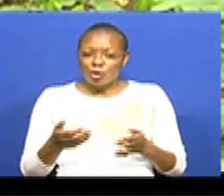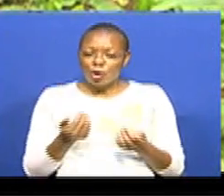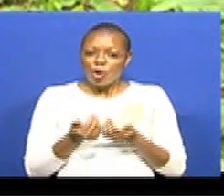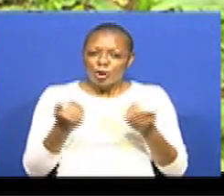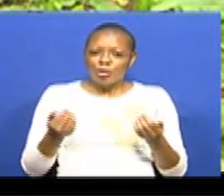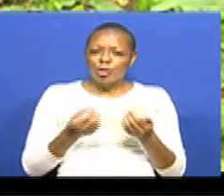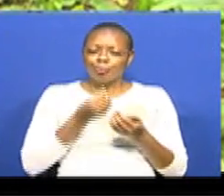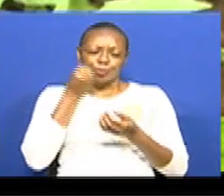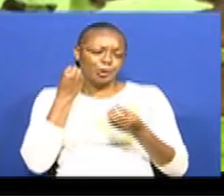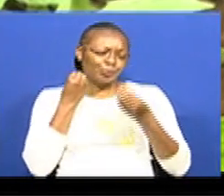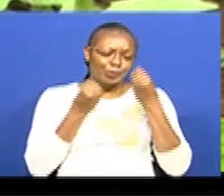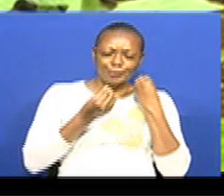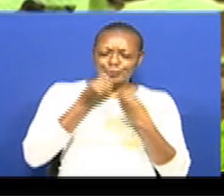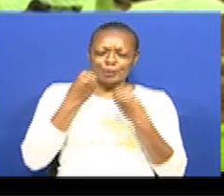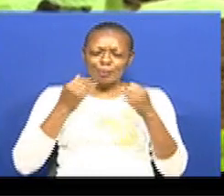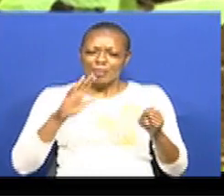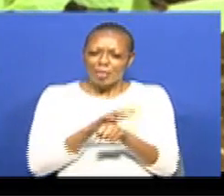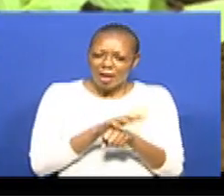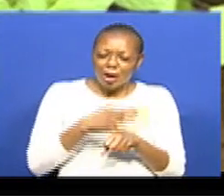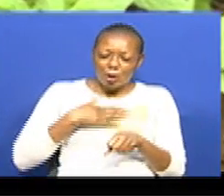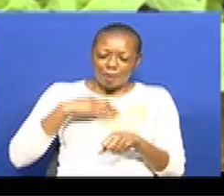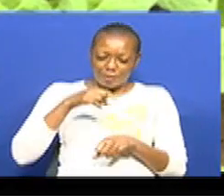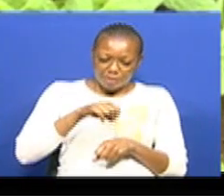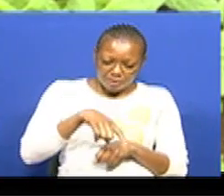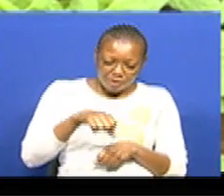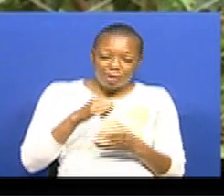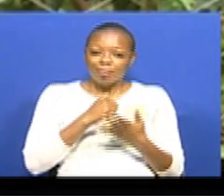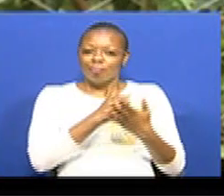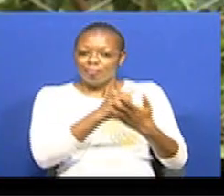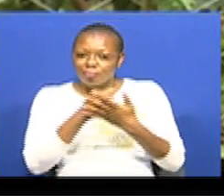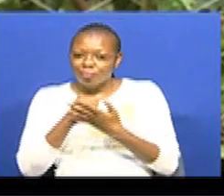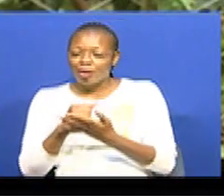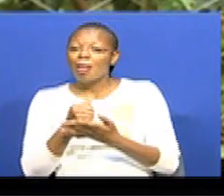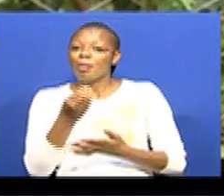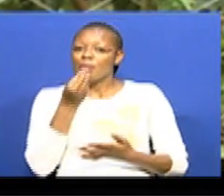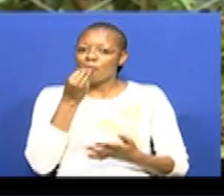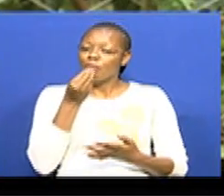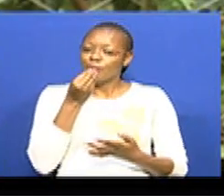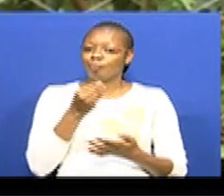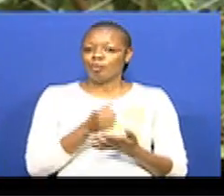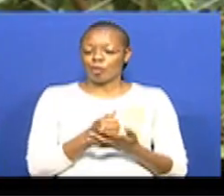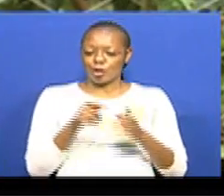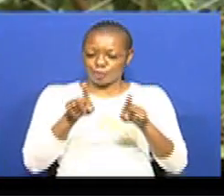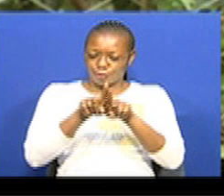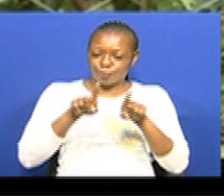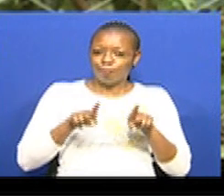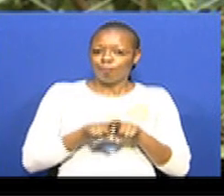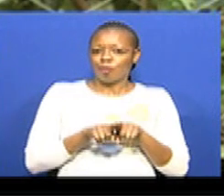right now kids are eating too much. That's why I've planted those crops, and